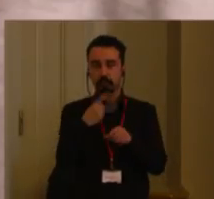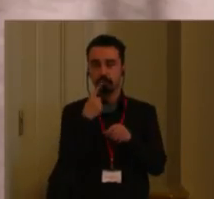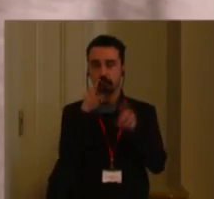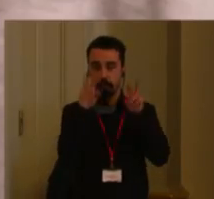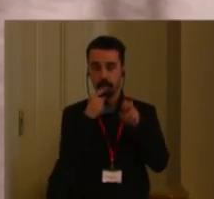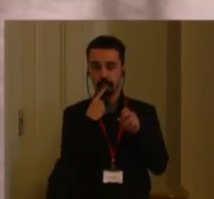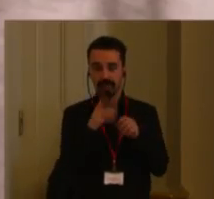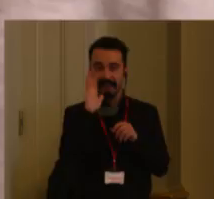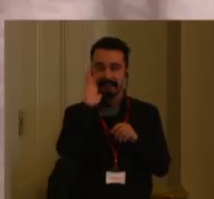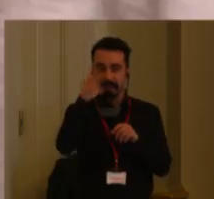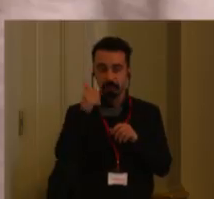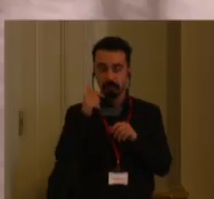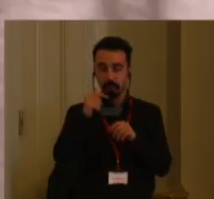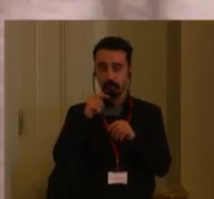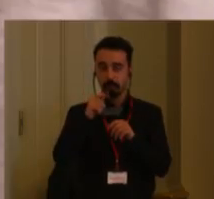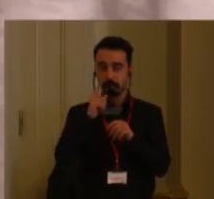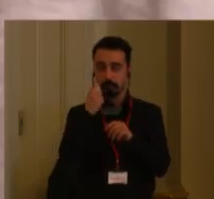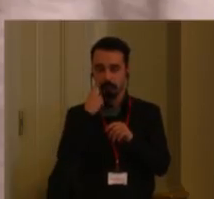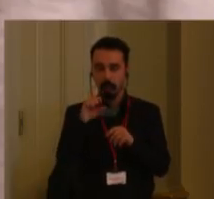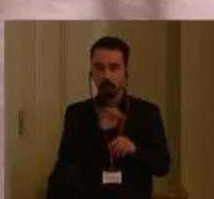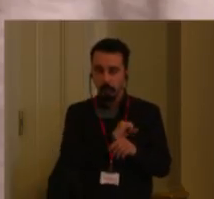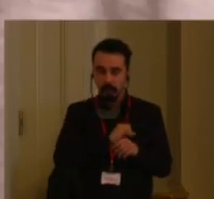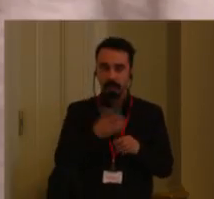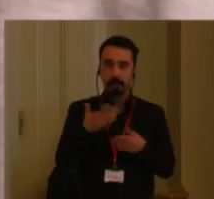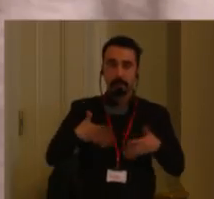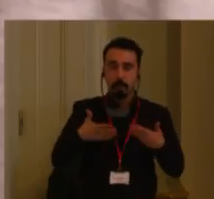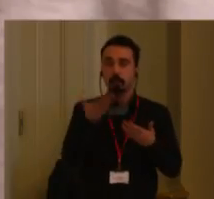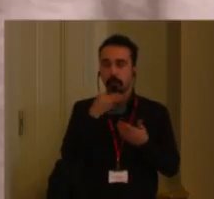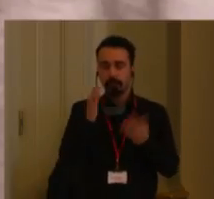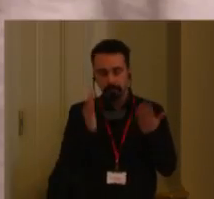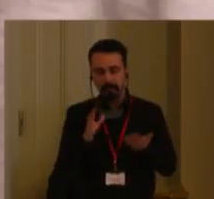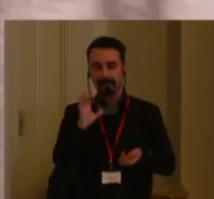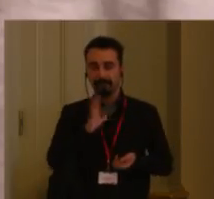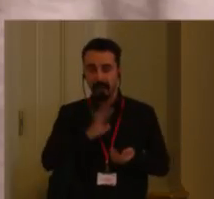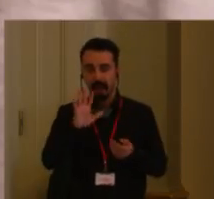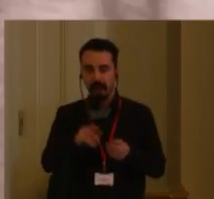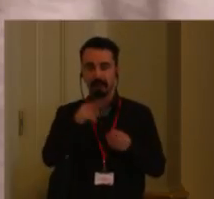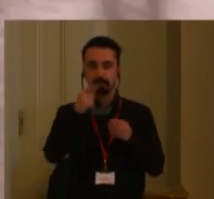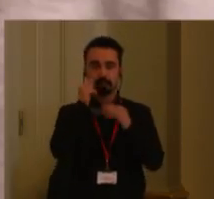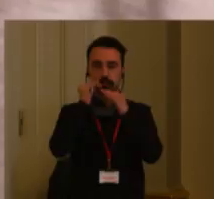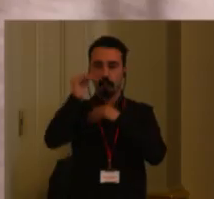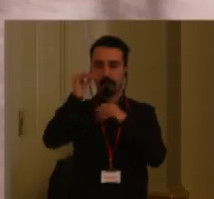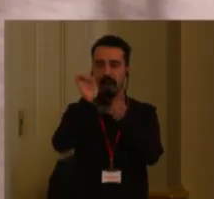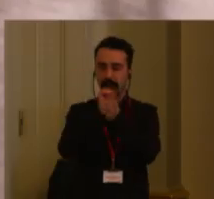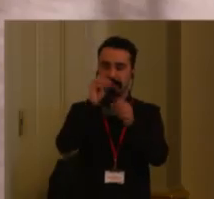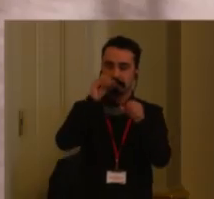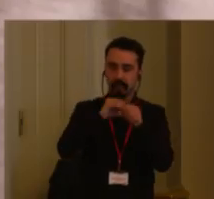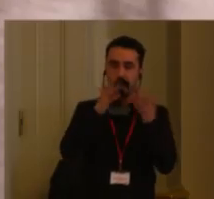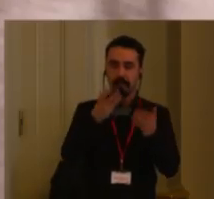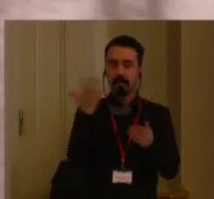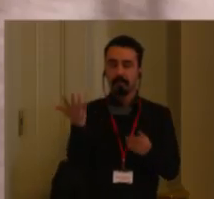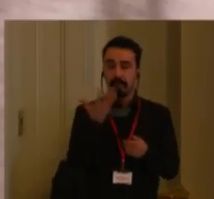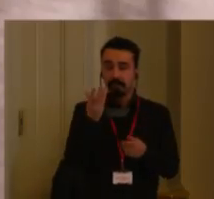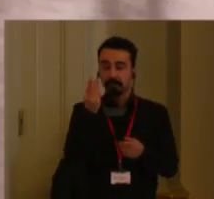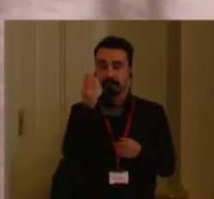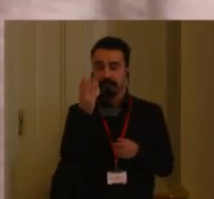the future with their commitment to their families and their communities. Also, their empathy with their